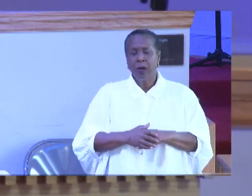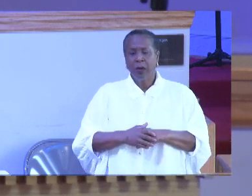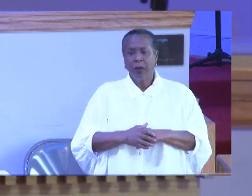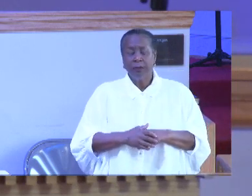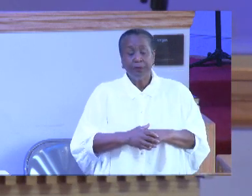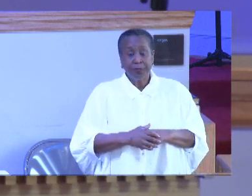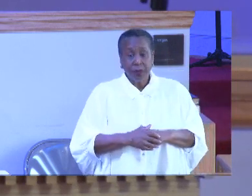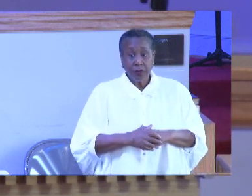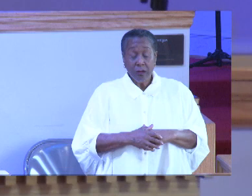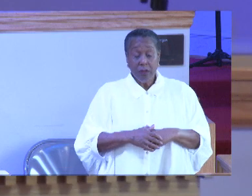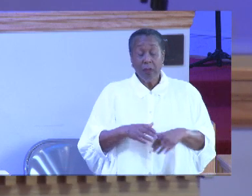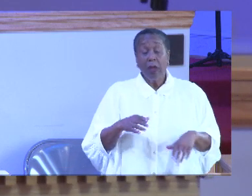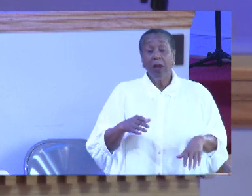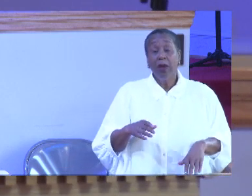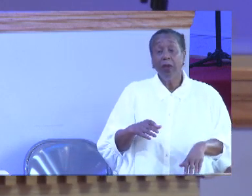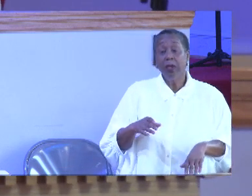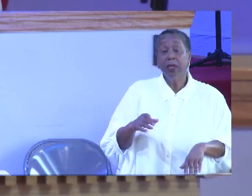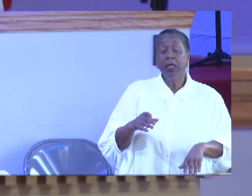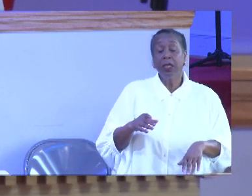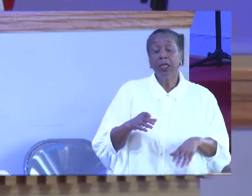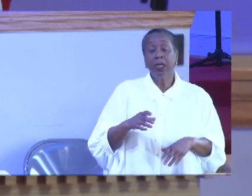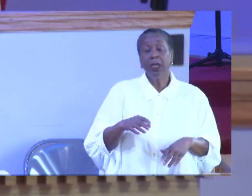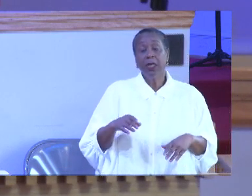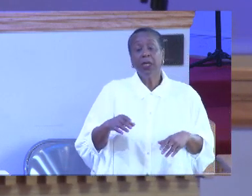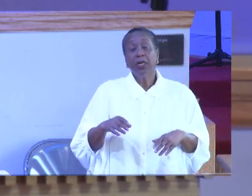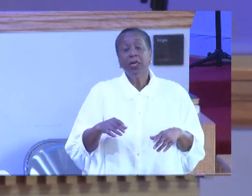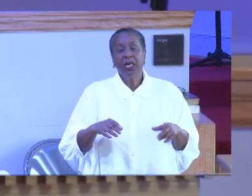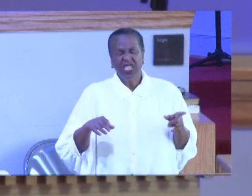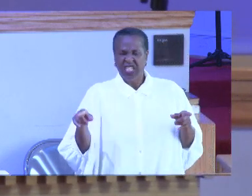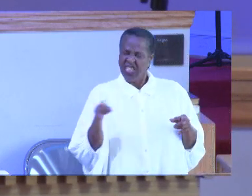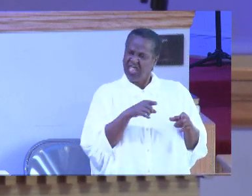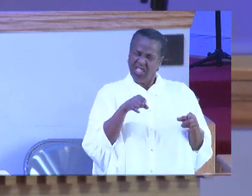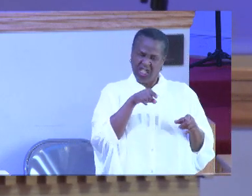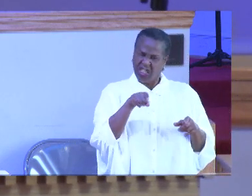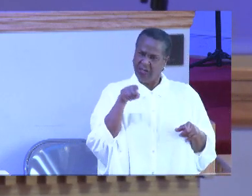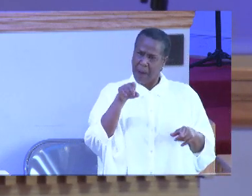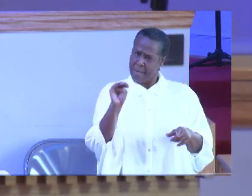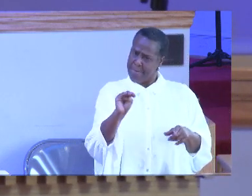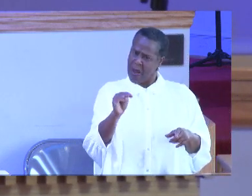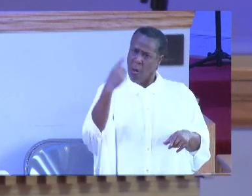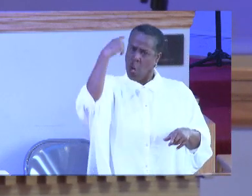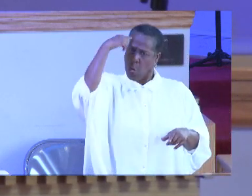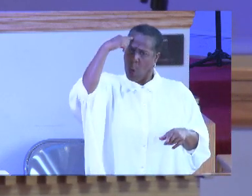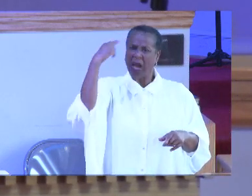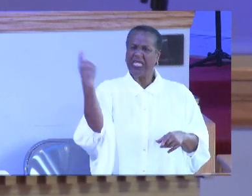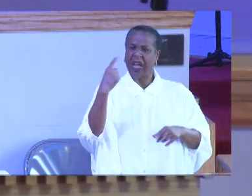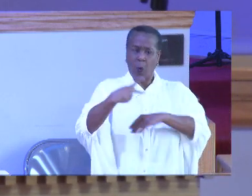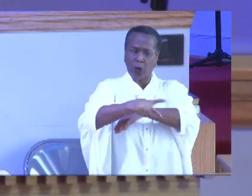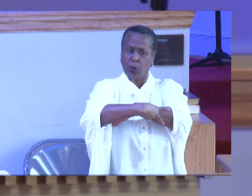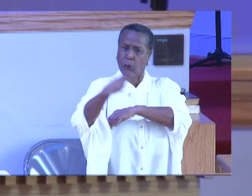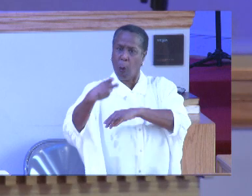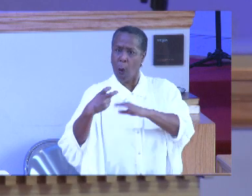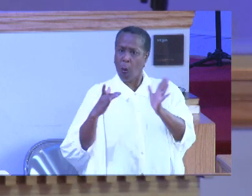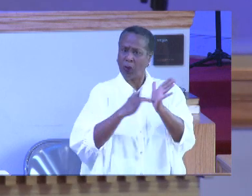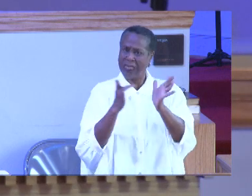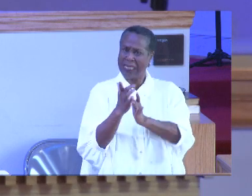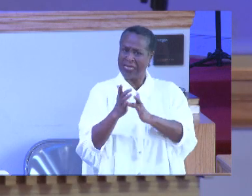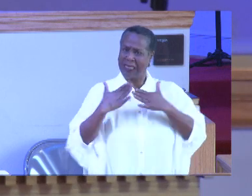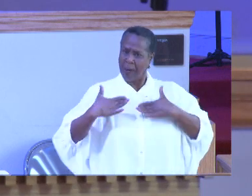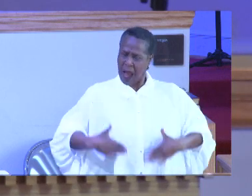Presupposing, in spite of the evidence, that someone had stolen Jesus's